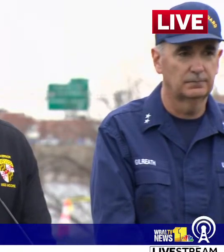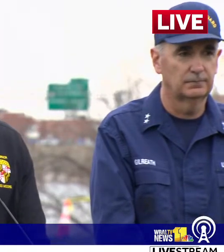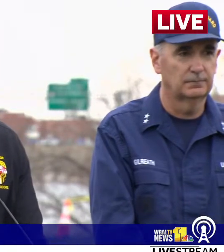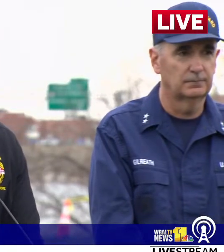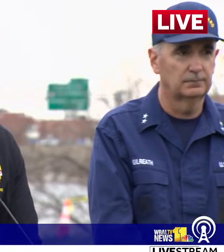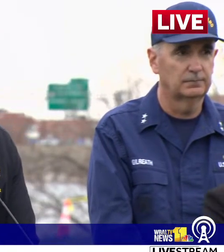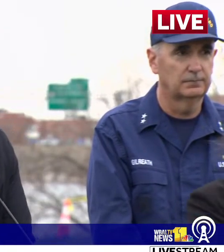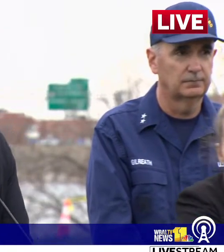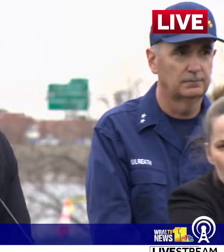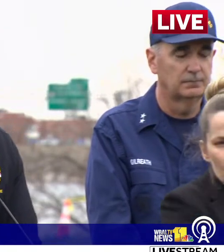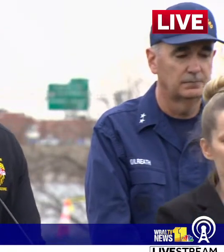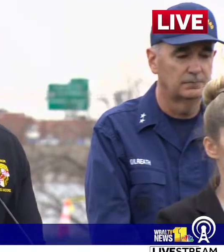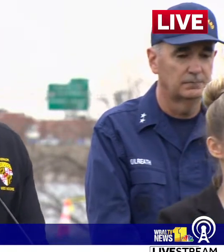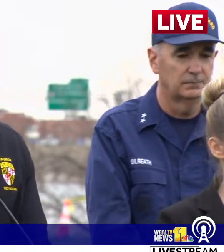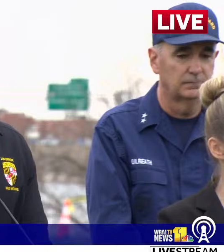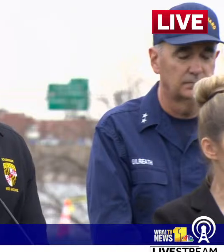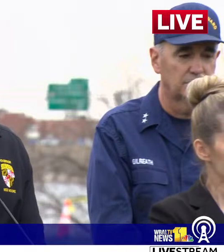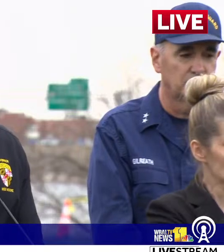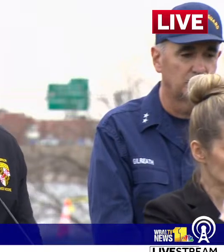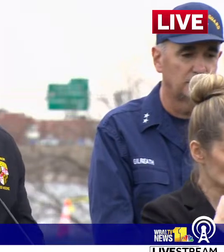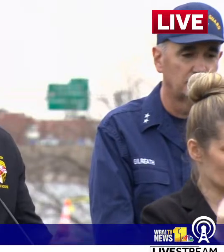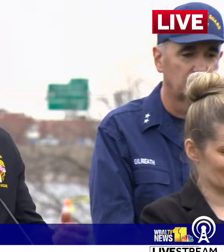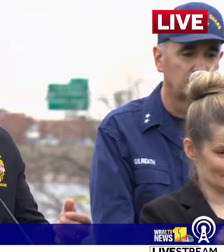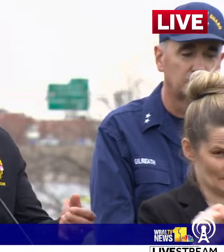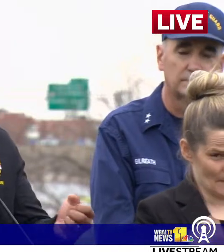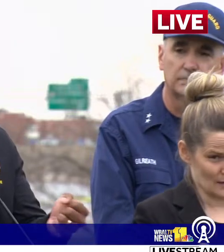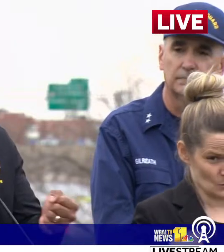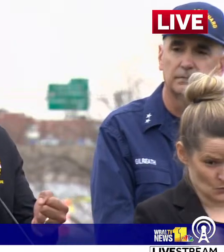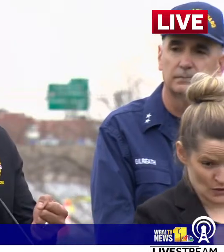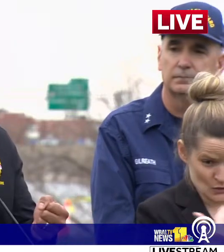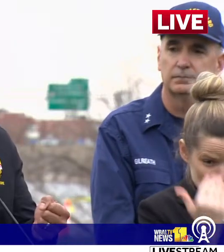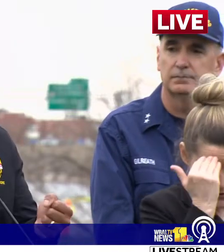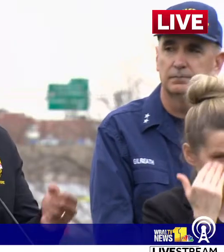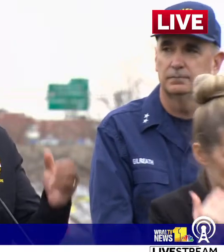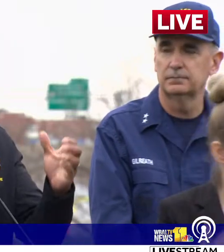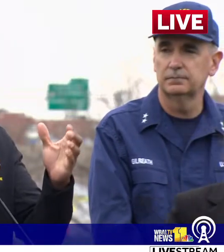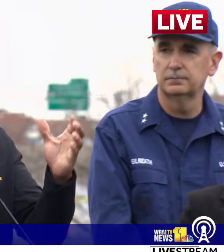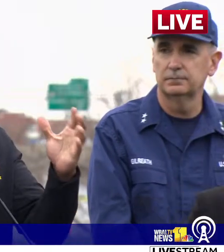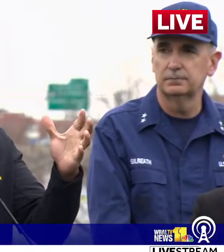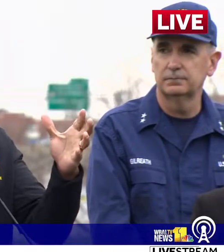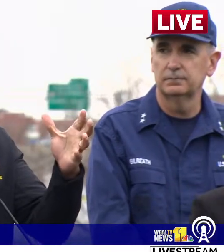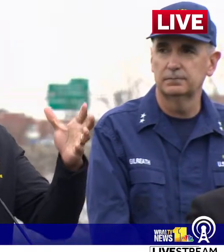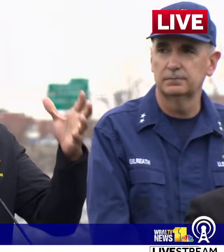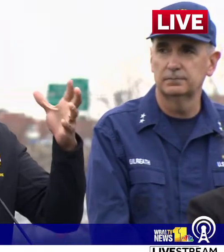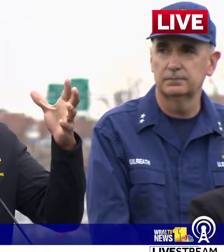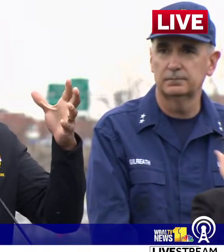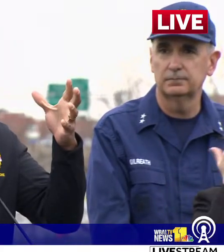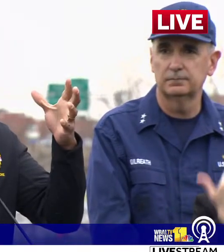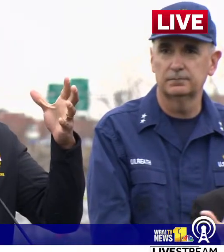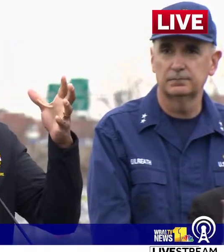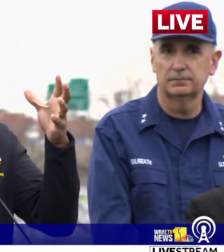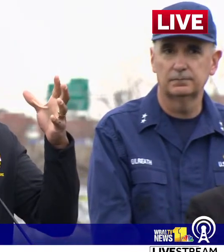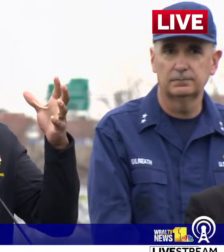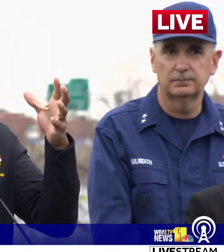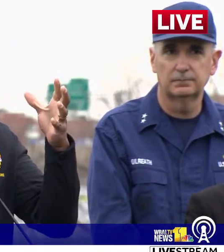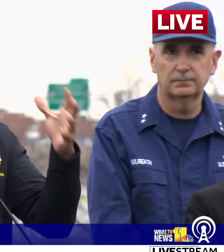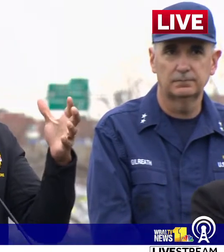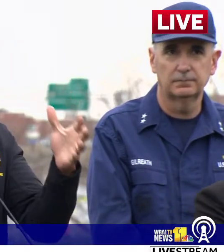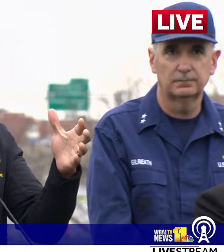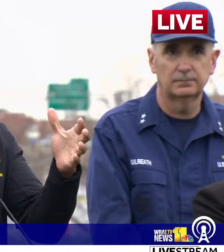As quickly as safely possible. The thing that we know is that even after the initial adjustments are done, we still have to make sure